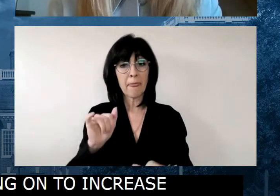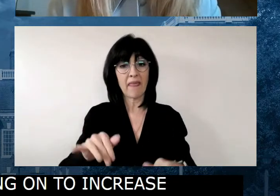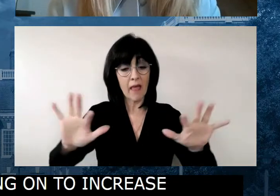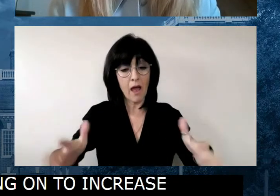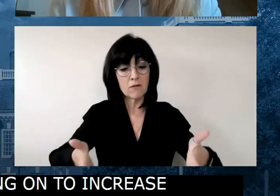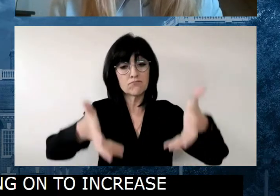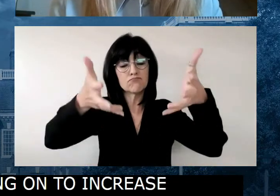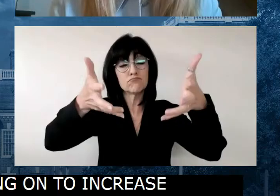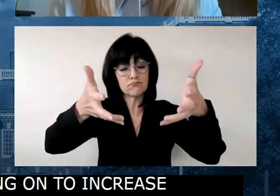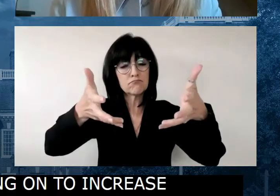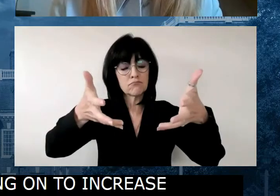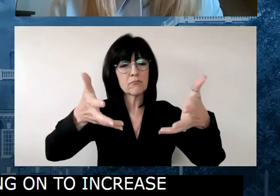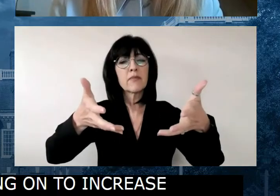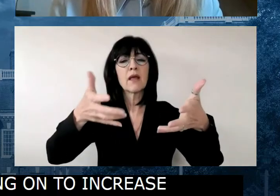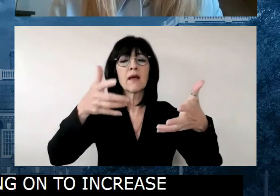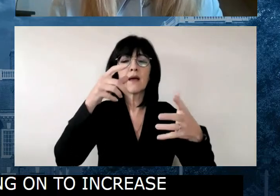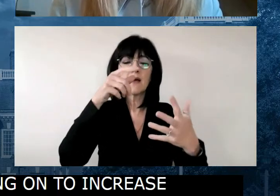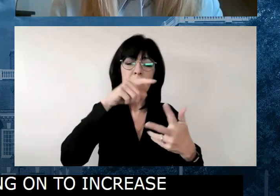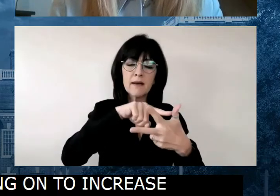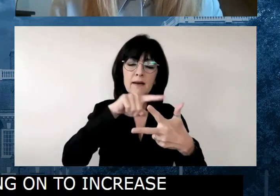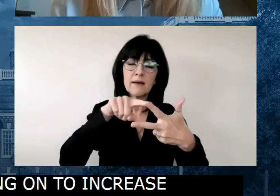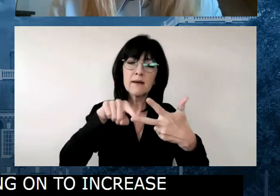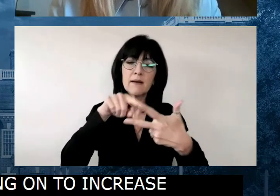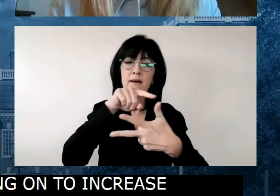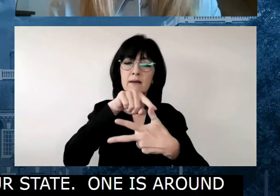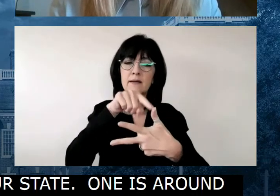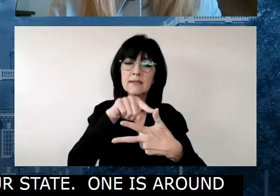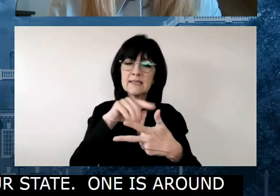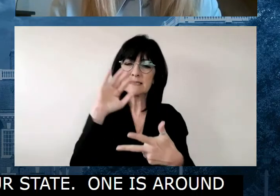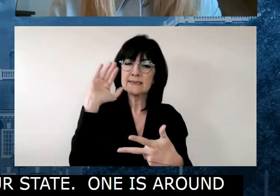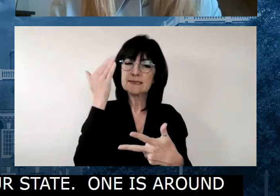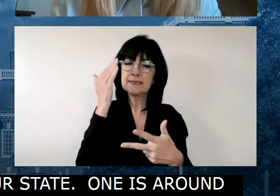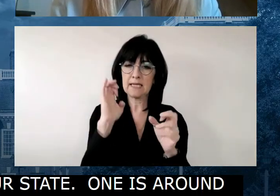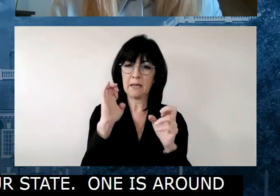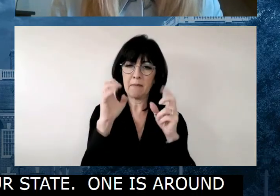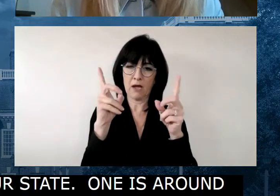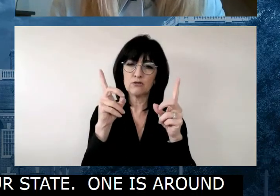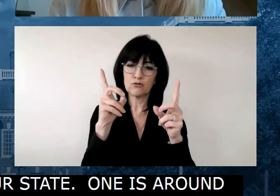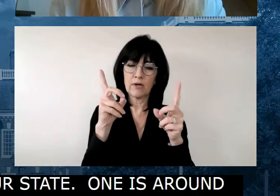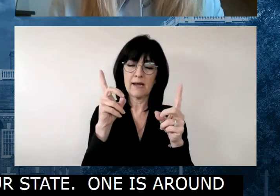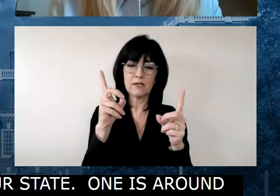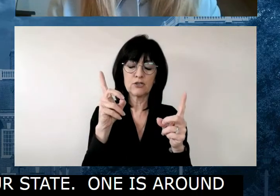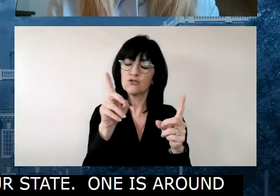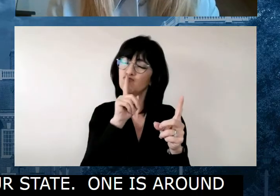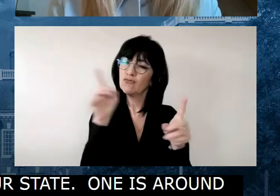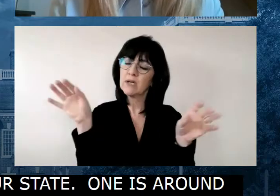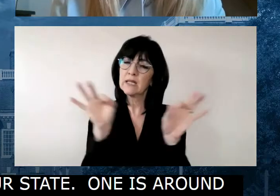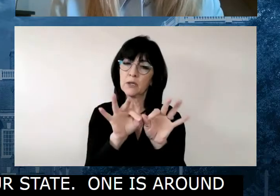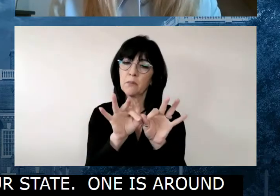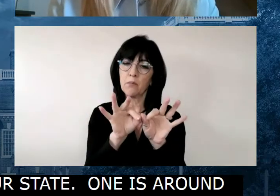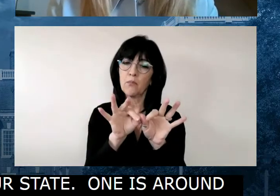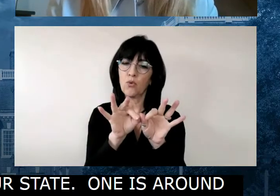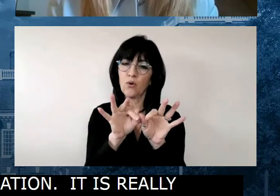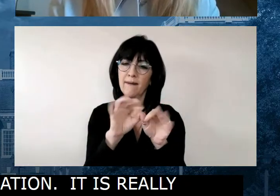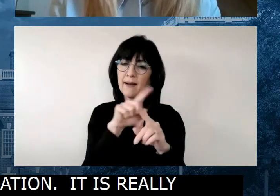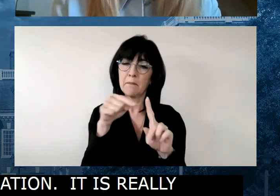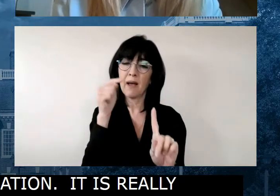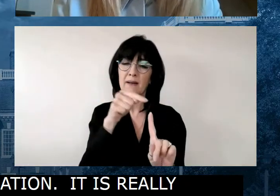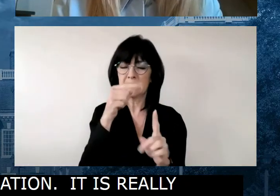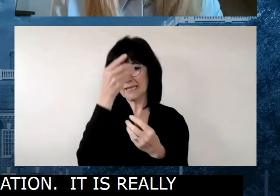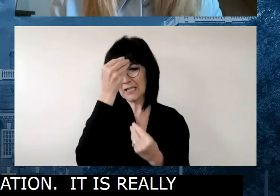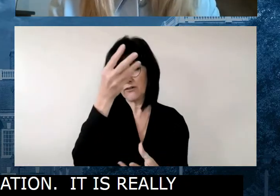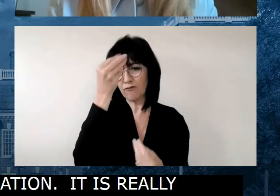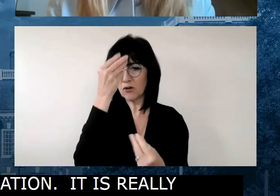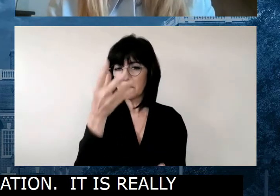tackling misinformation. It's really important that people have correct information,